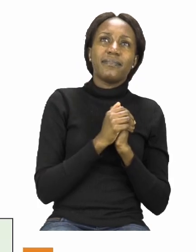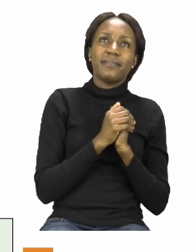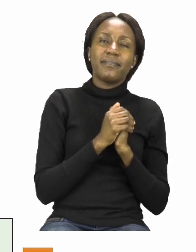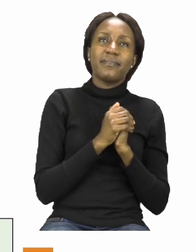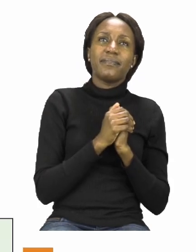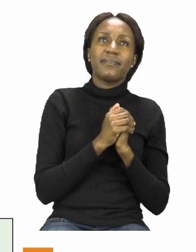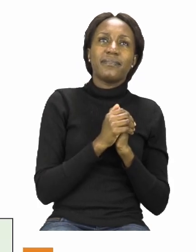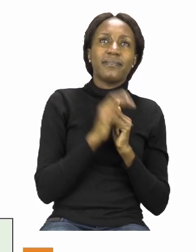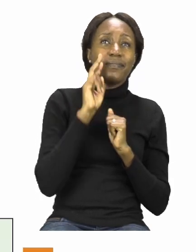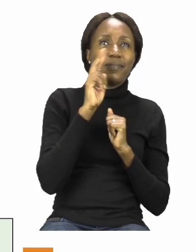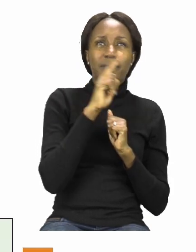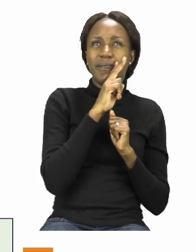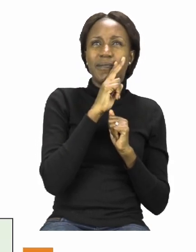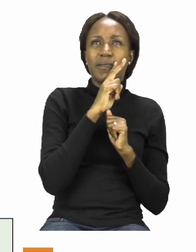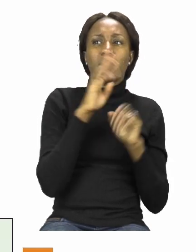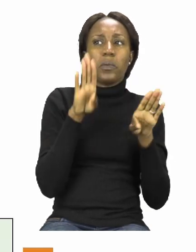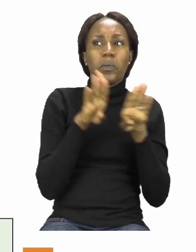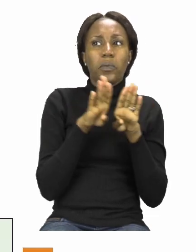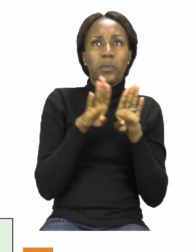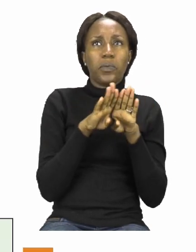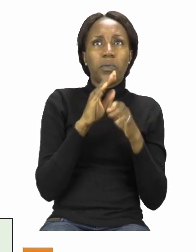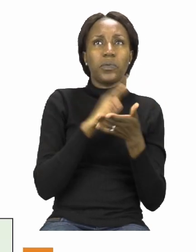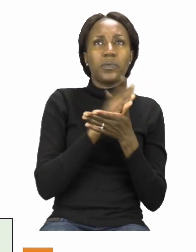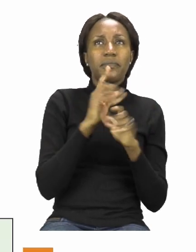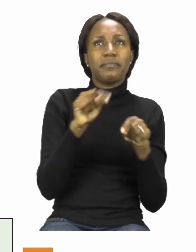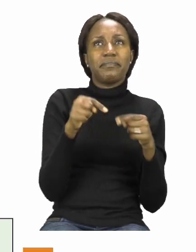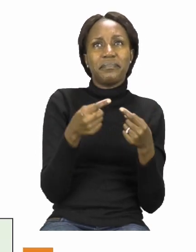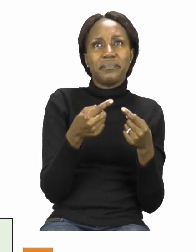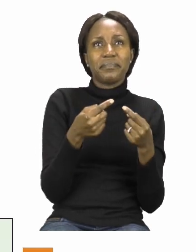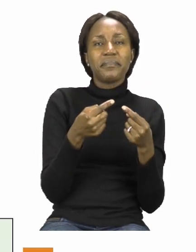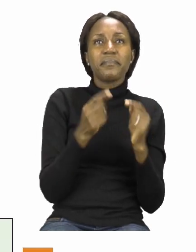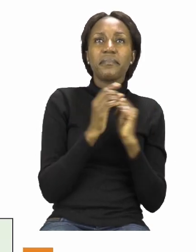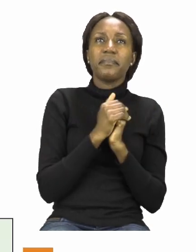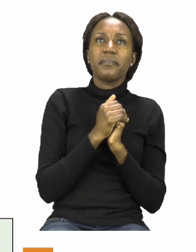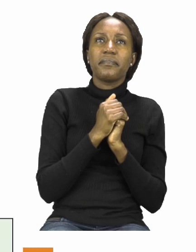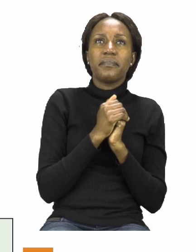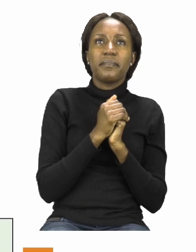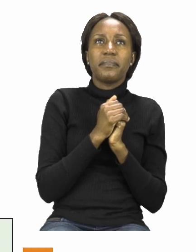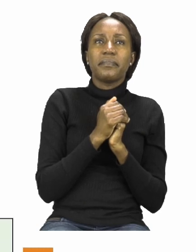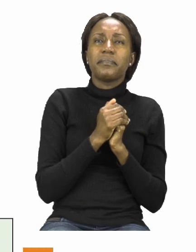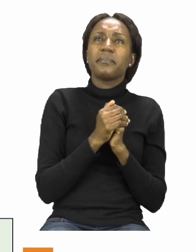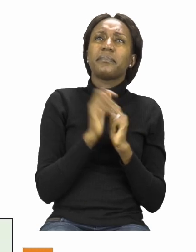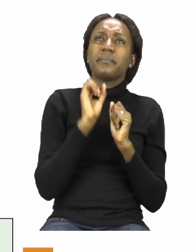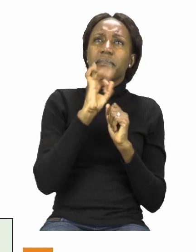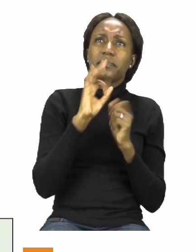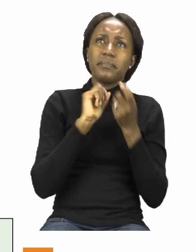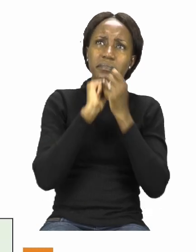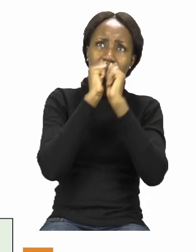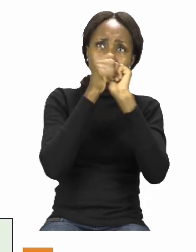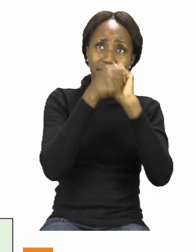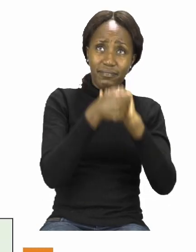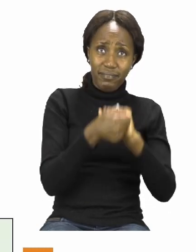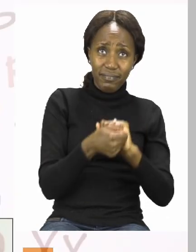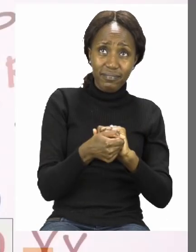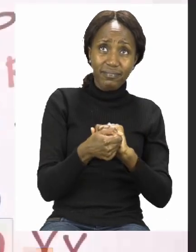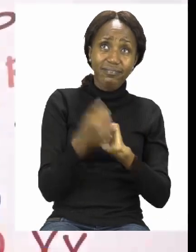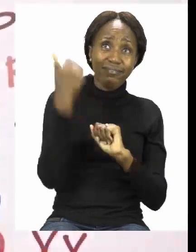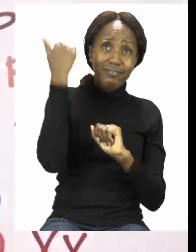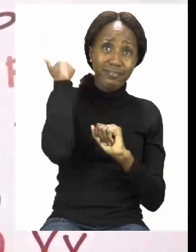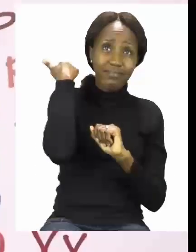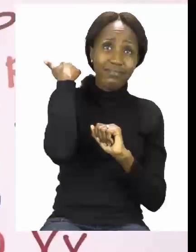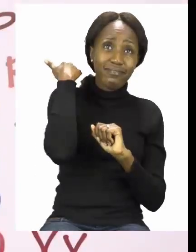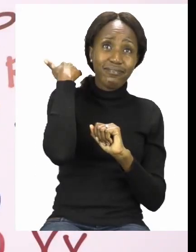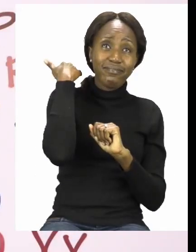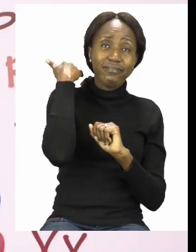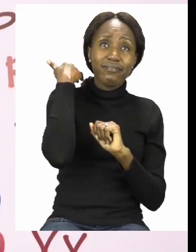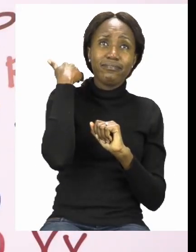verb is a doing word. So, if we are going to change these words to past actions, that means we are